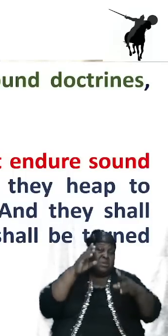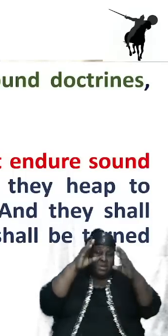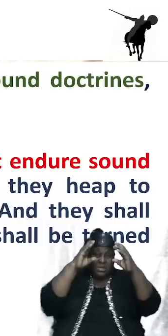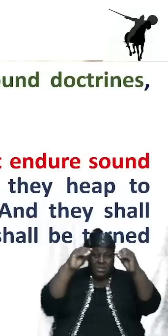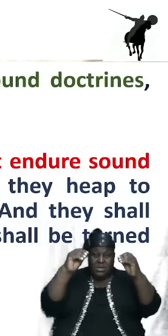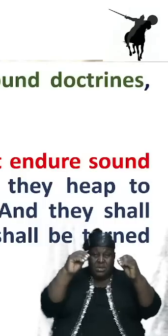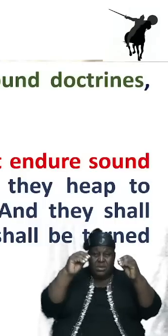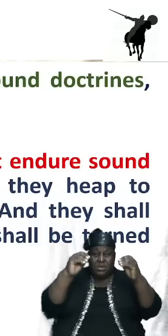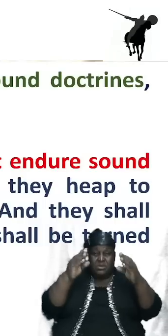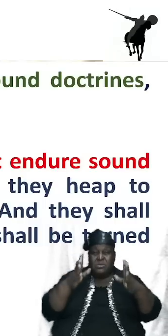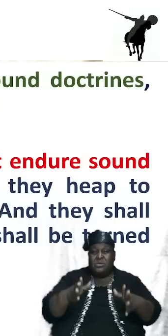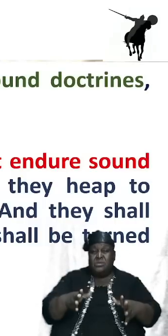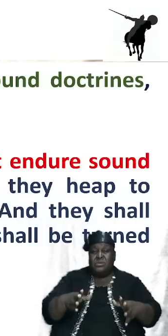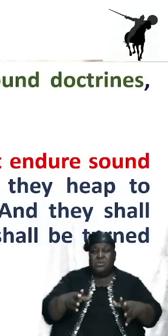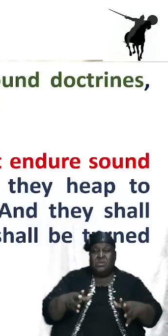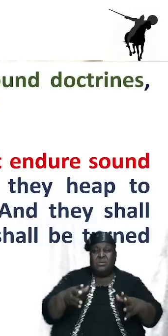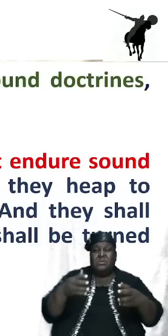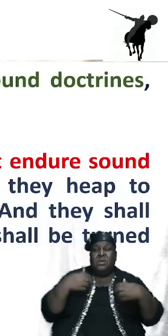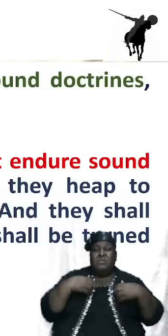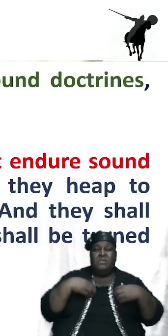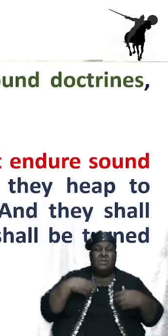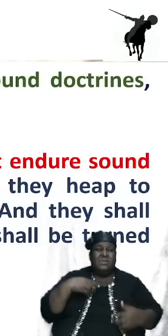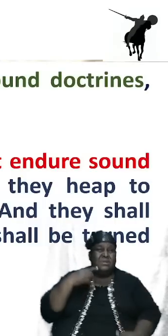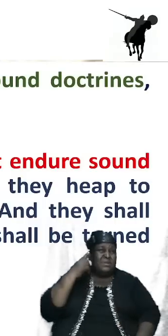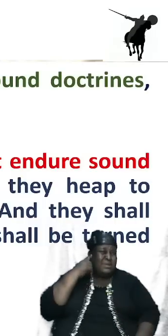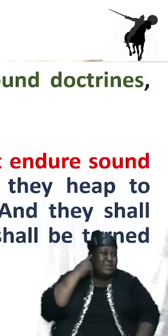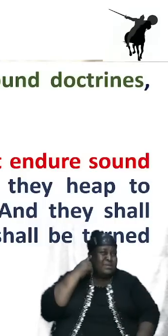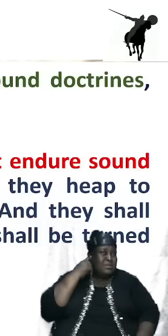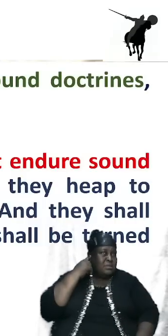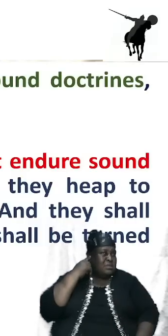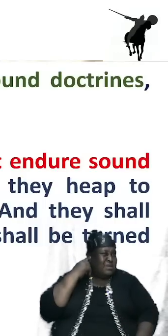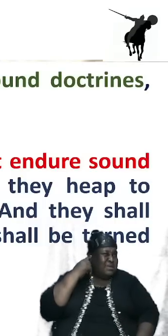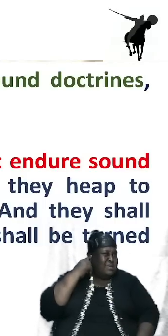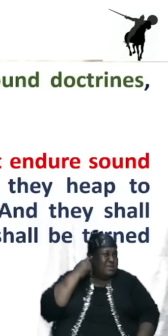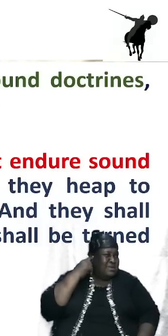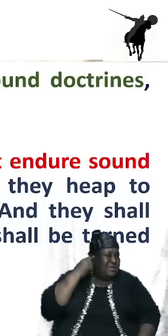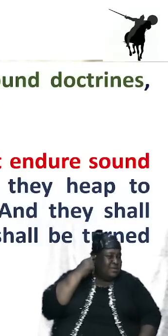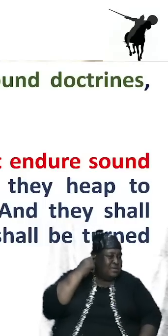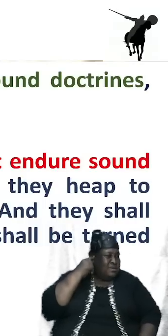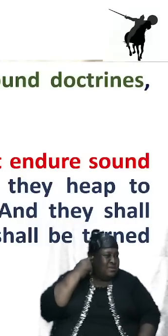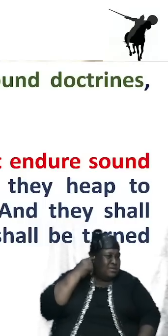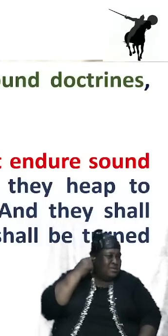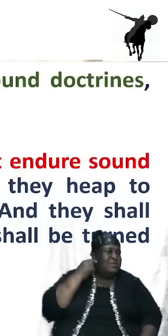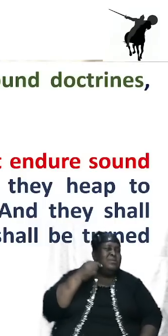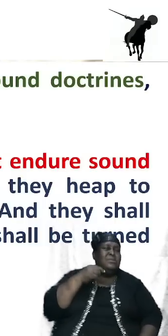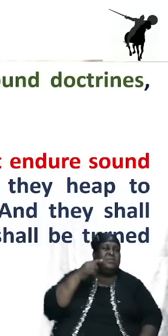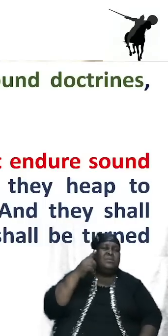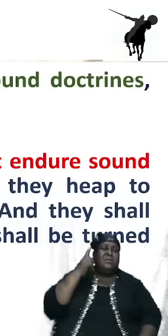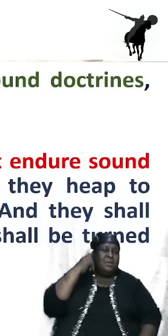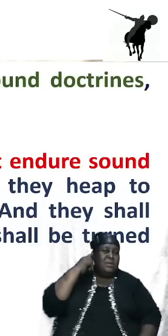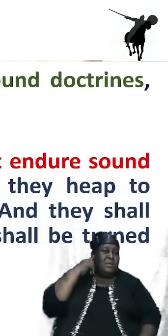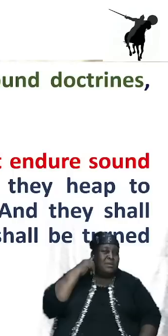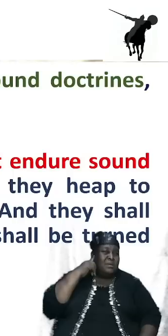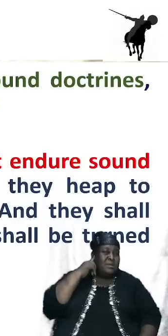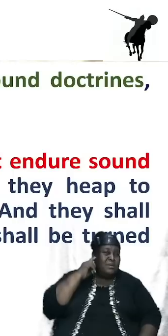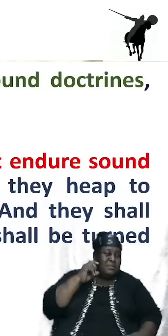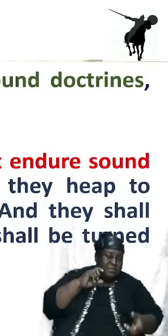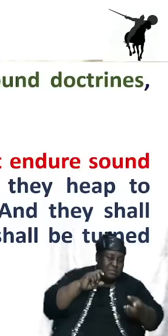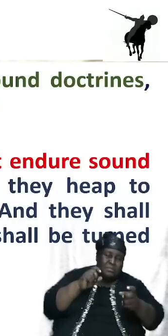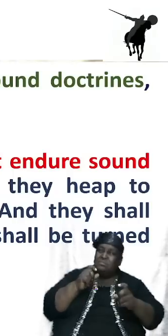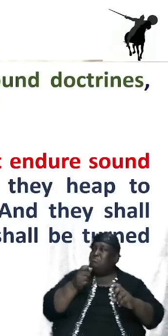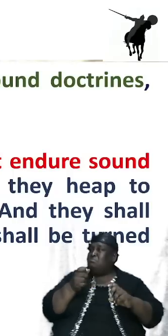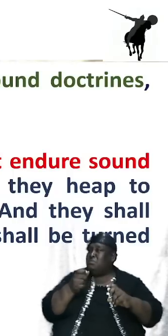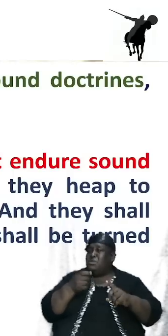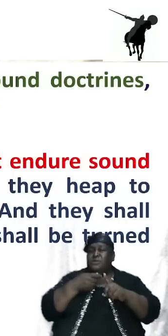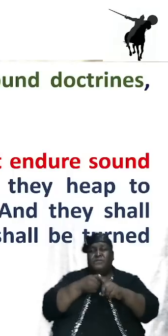having itching ears. And they shall turn away their ears from the truth and shall be turned unto